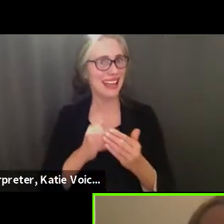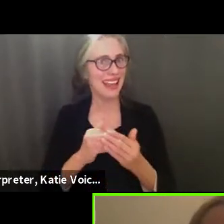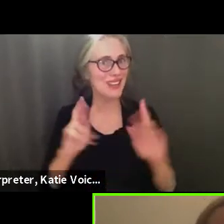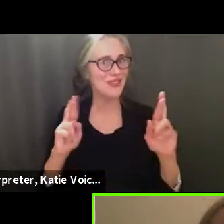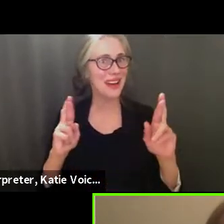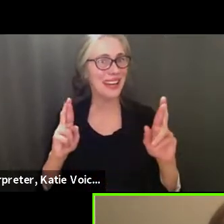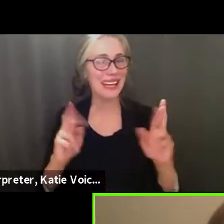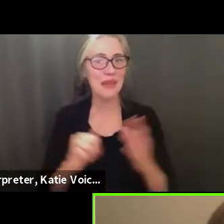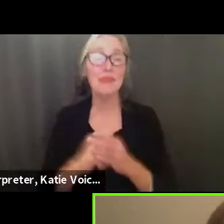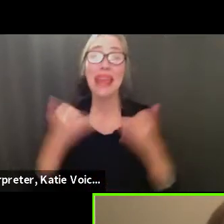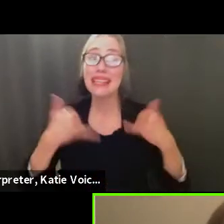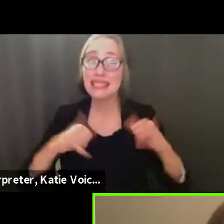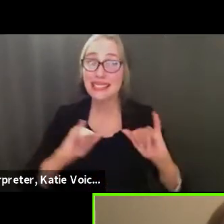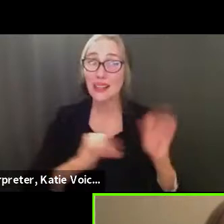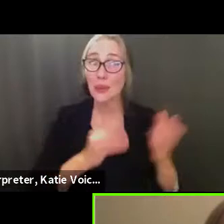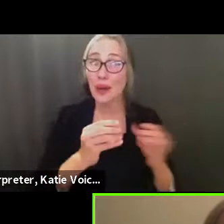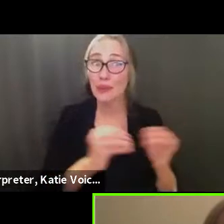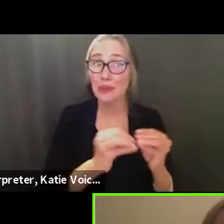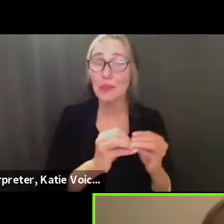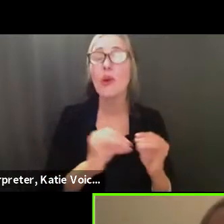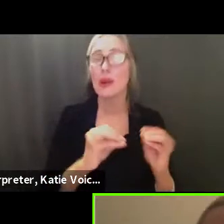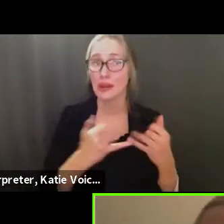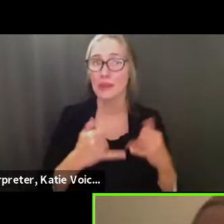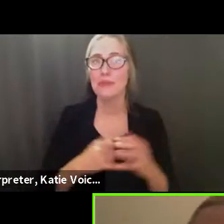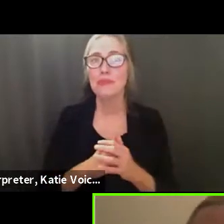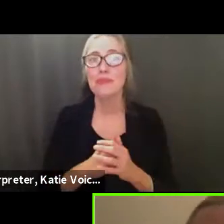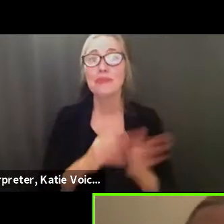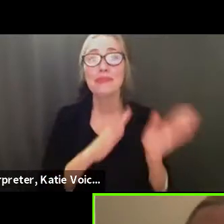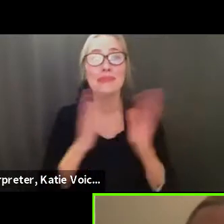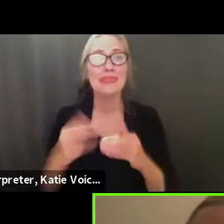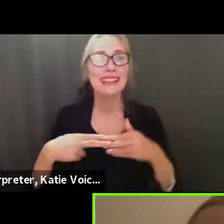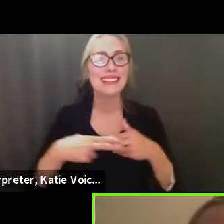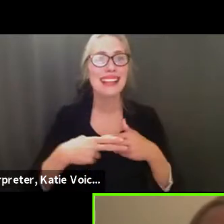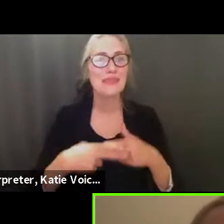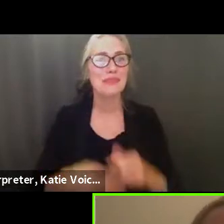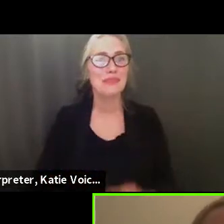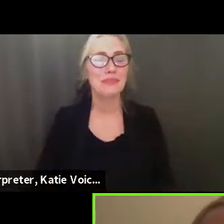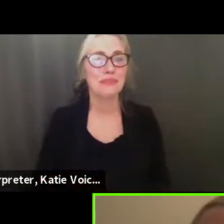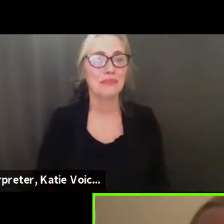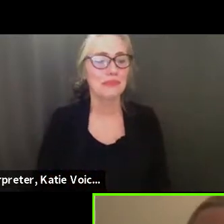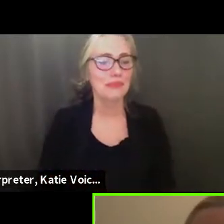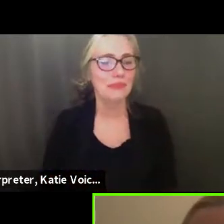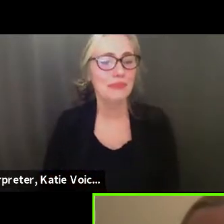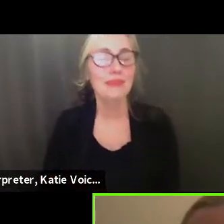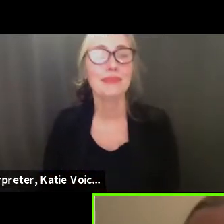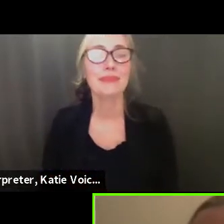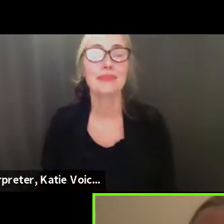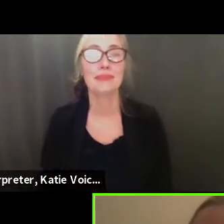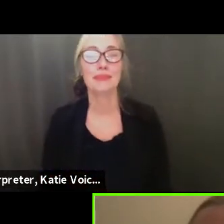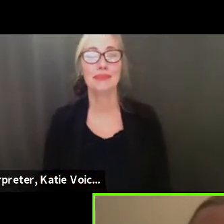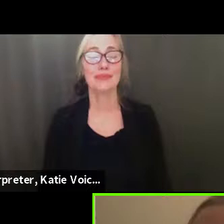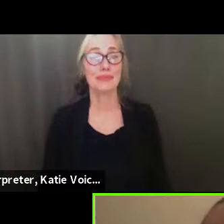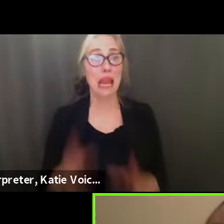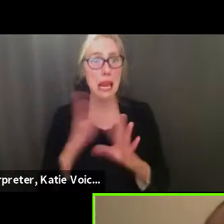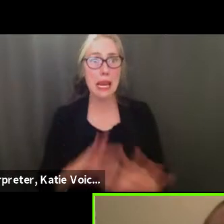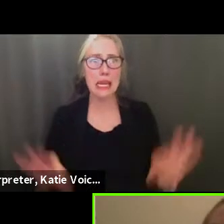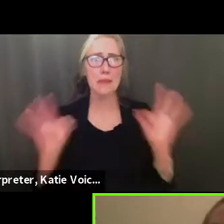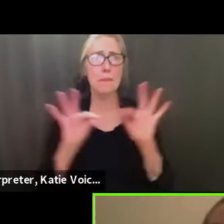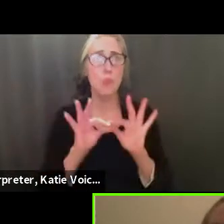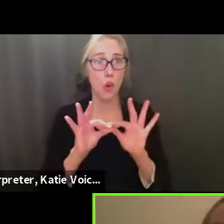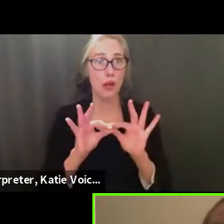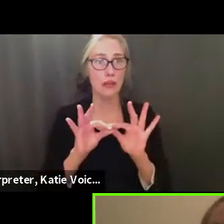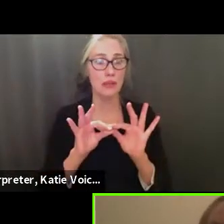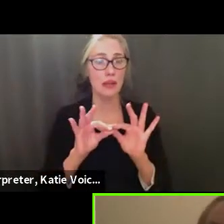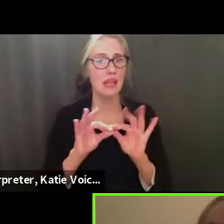still coming in there. Next slide, please. Additionally, it's really important to us that we